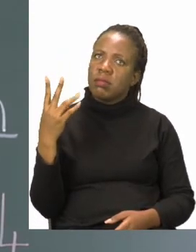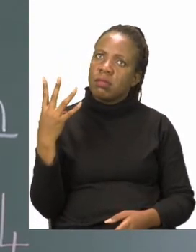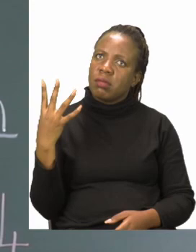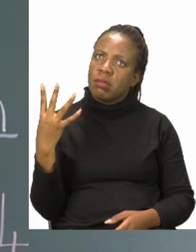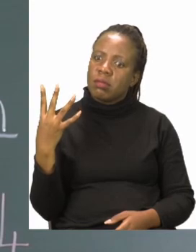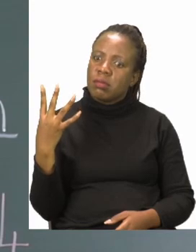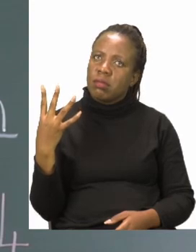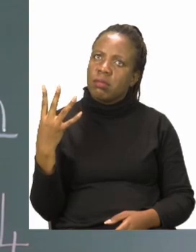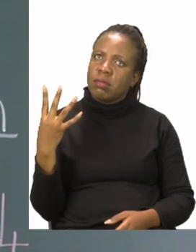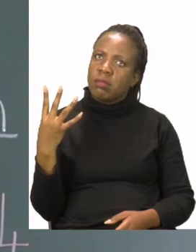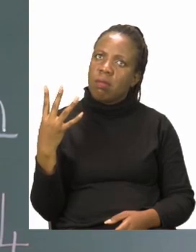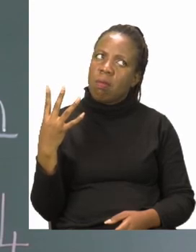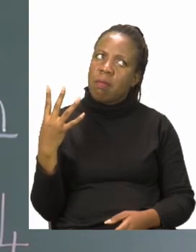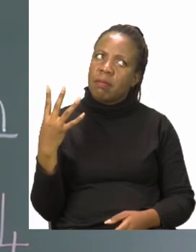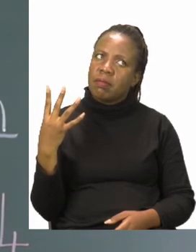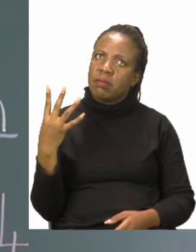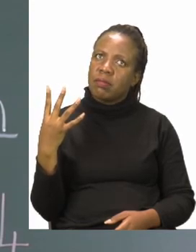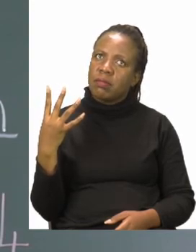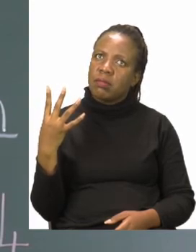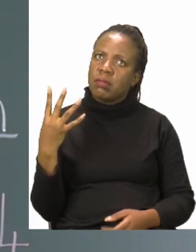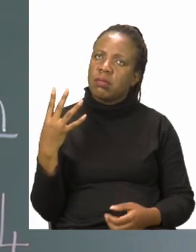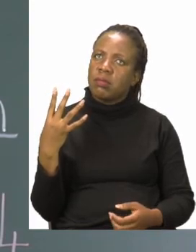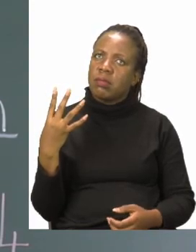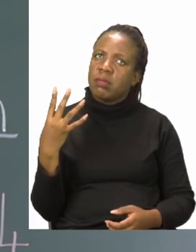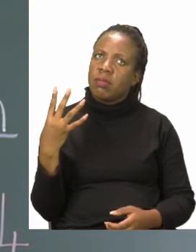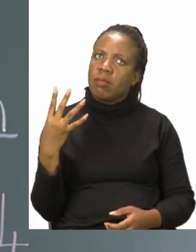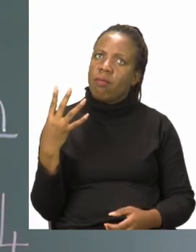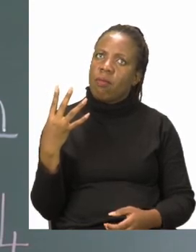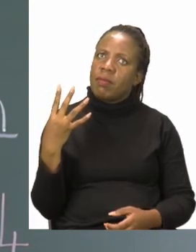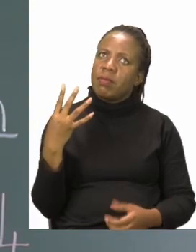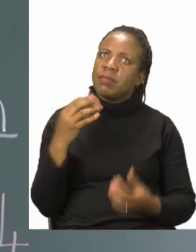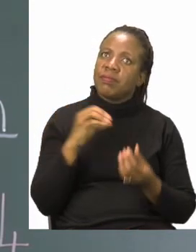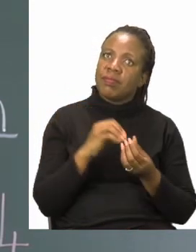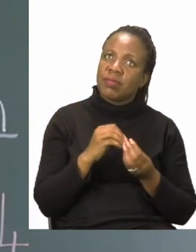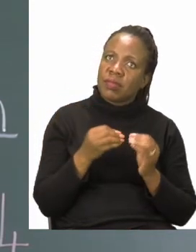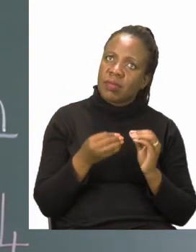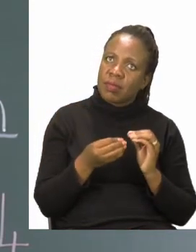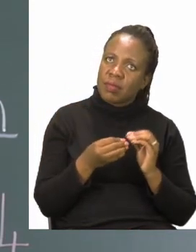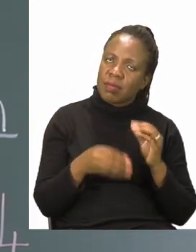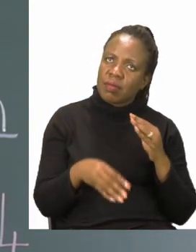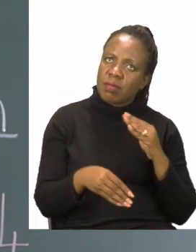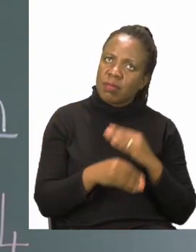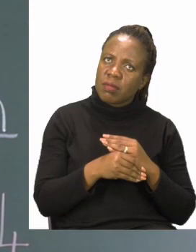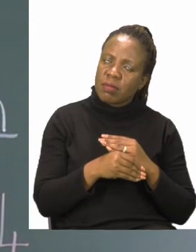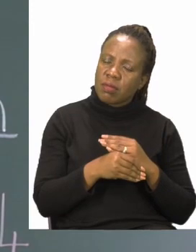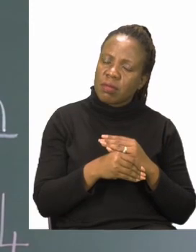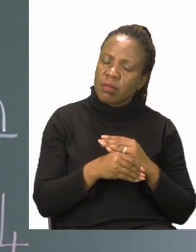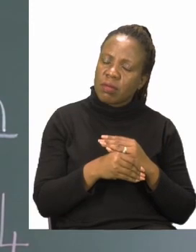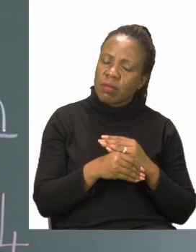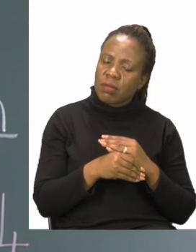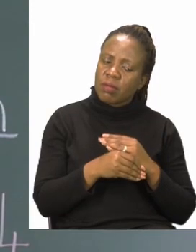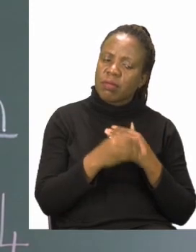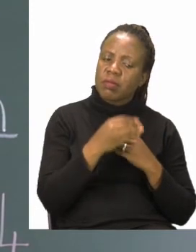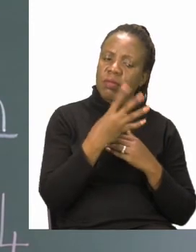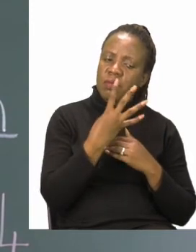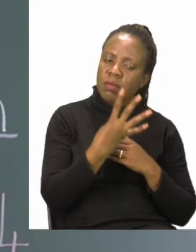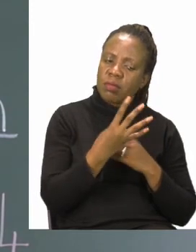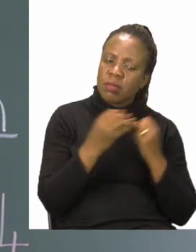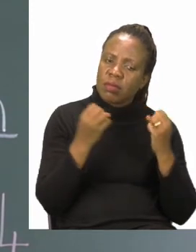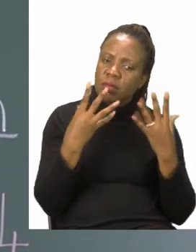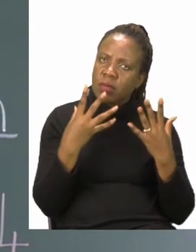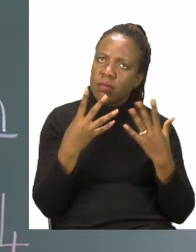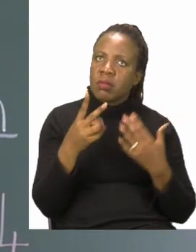24. There we go. Now, the number that we added to the 4 is the